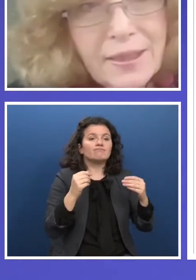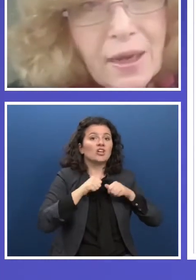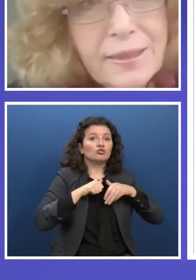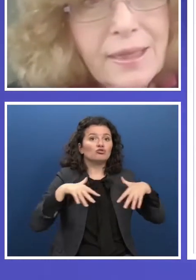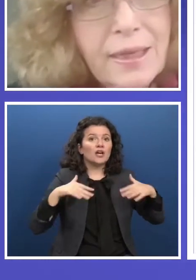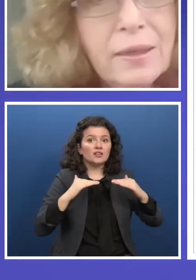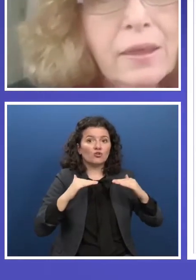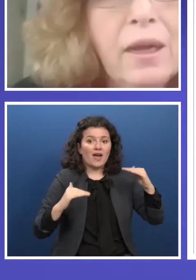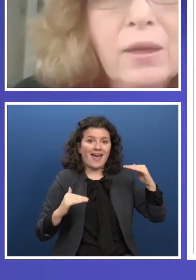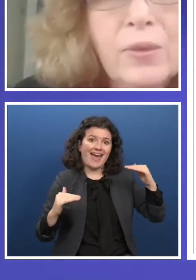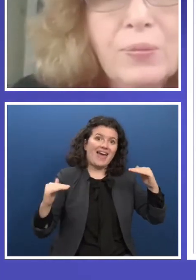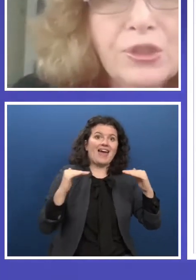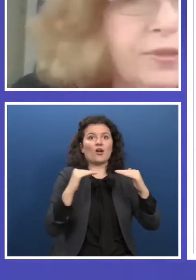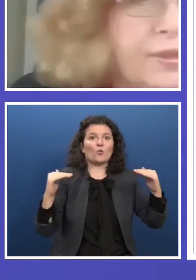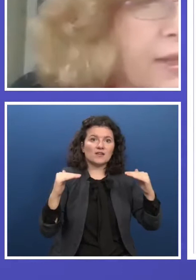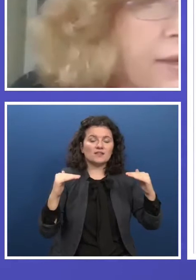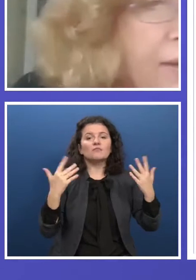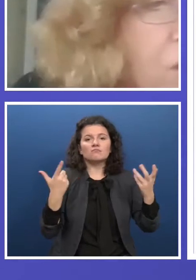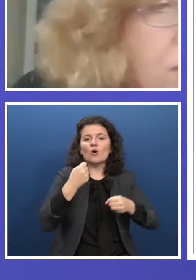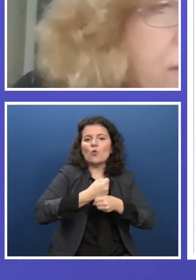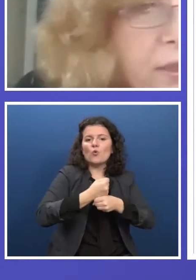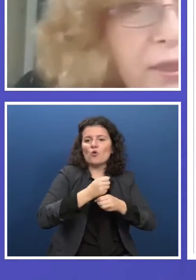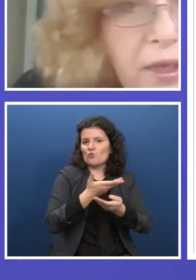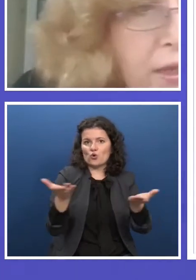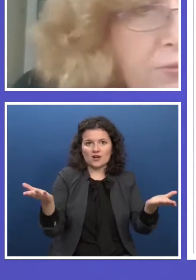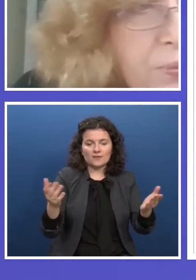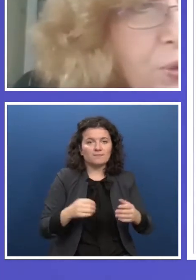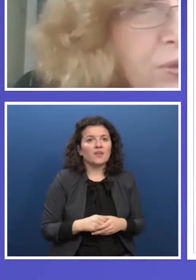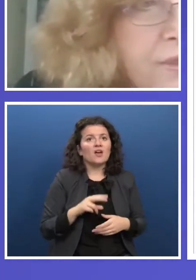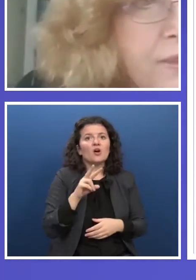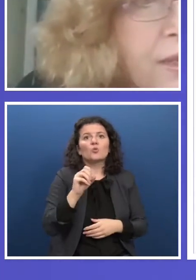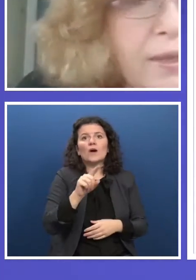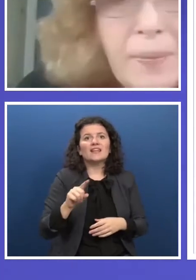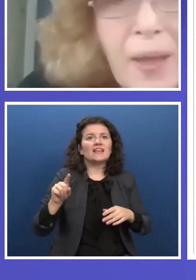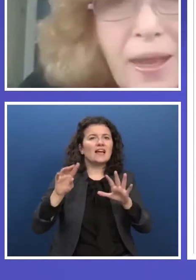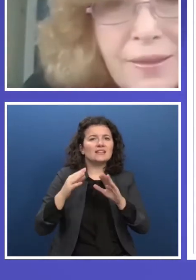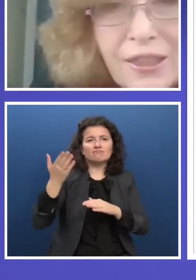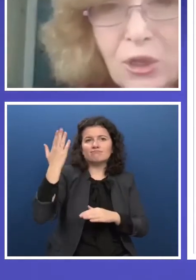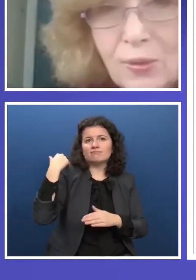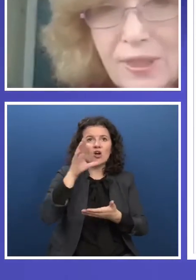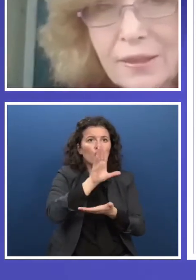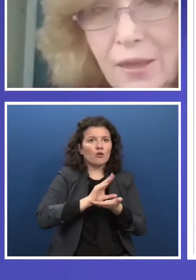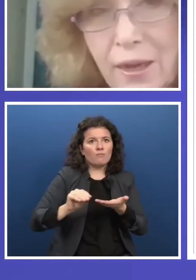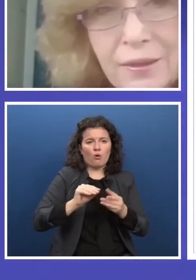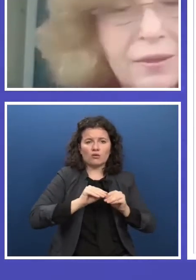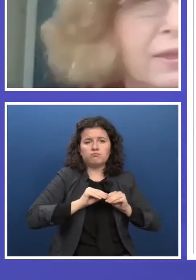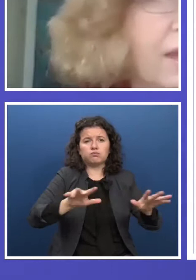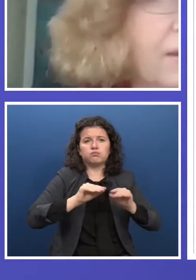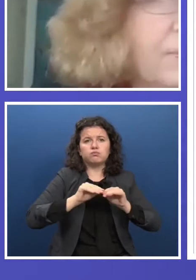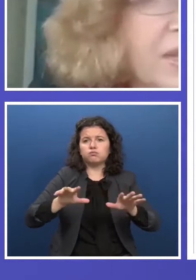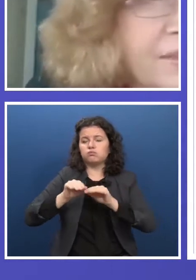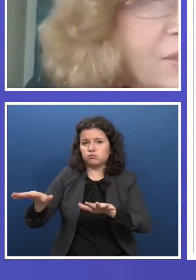In 2019, we produced a landmark report, and the clue is in the